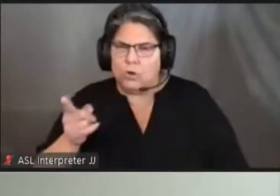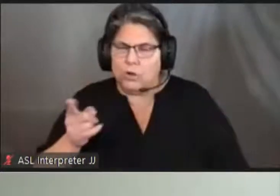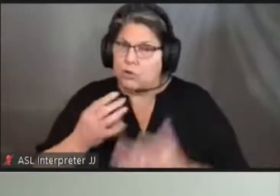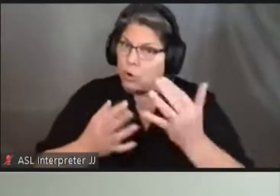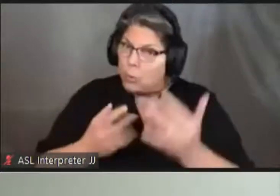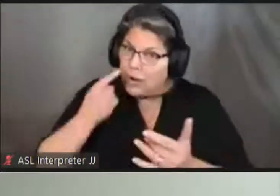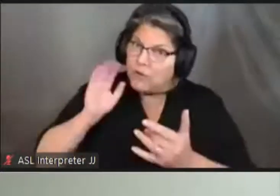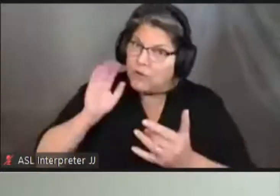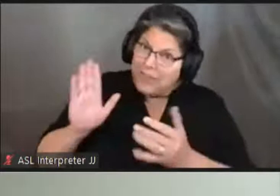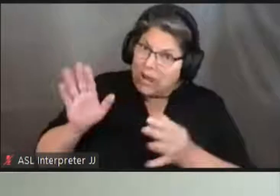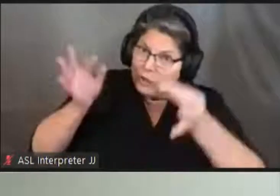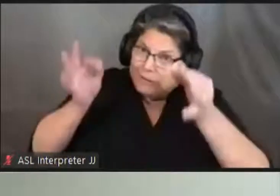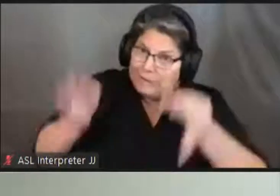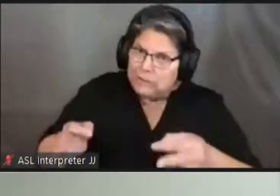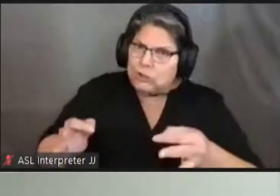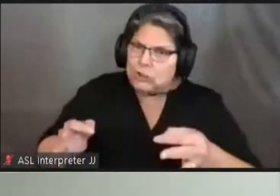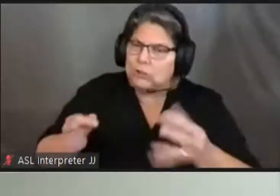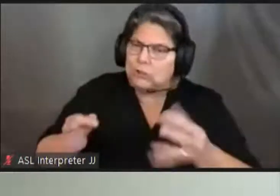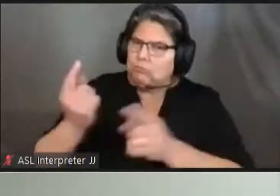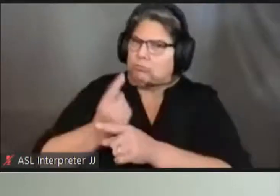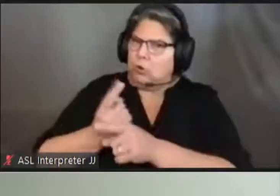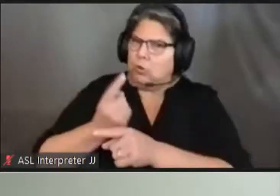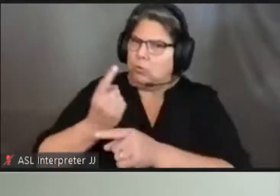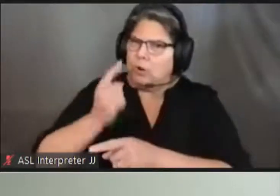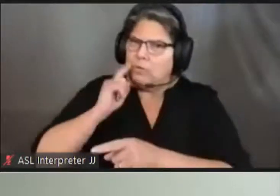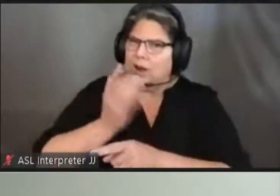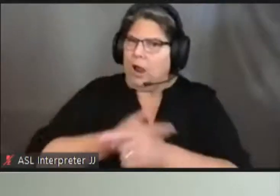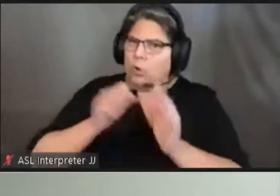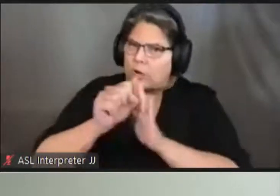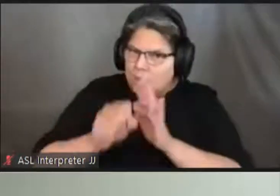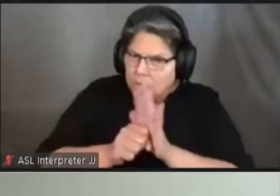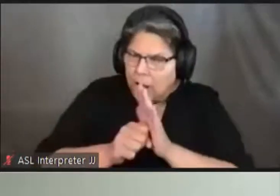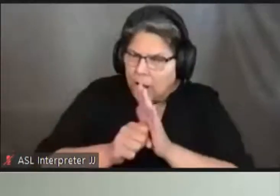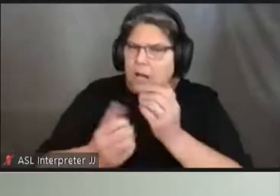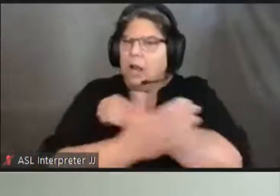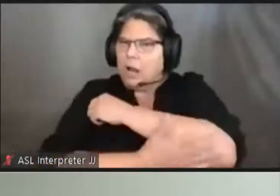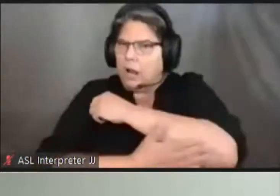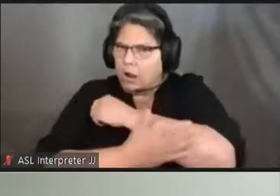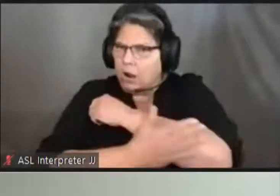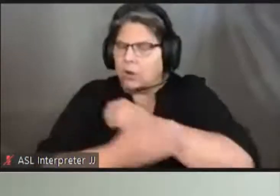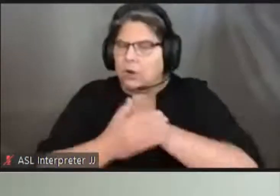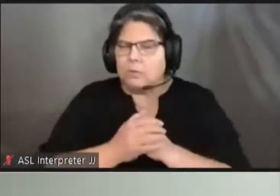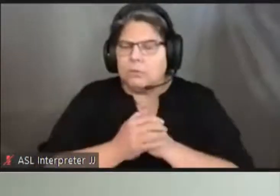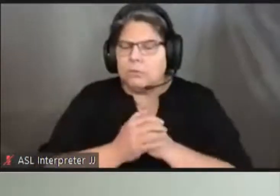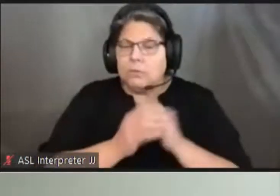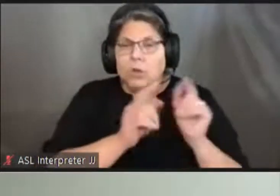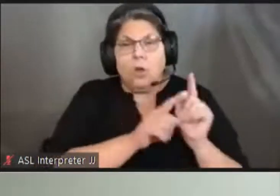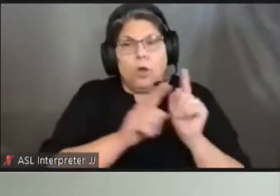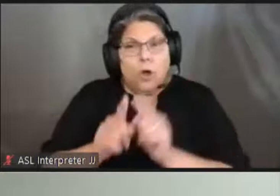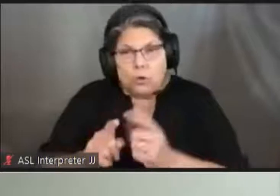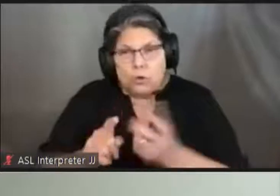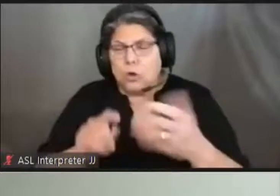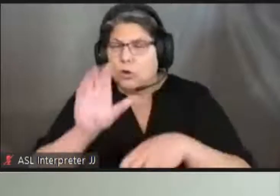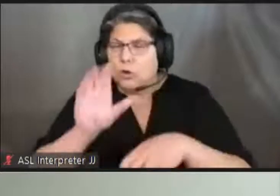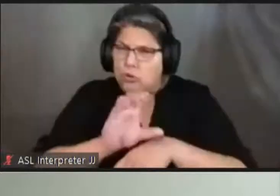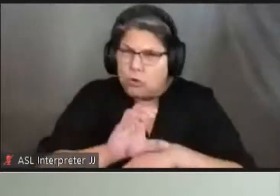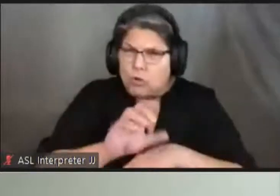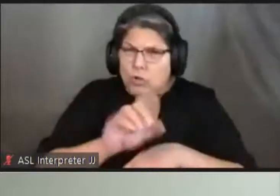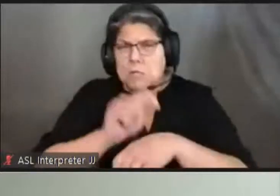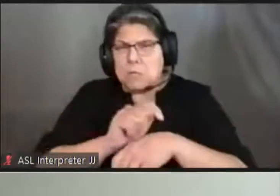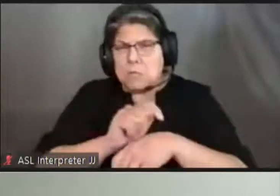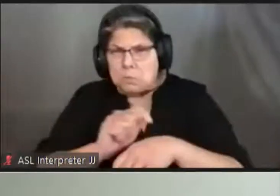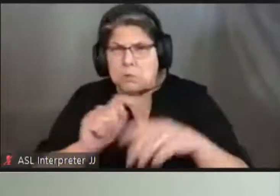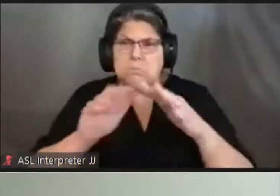things appropriately for our state and county. Additionally, places of worship are open indoors up